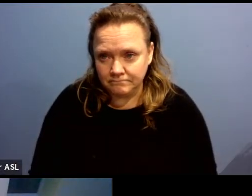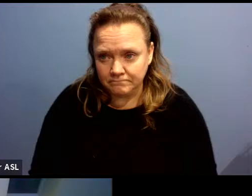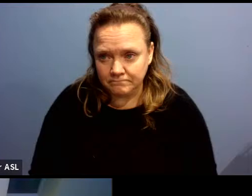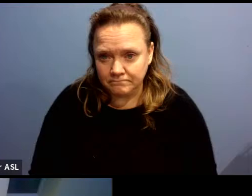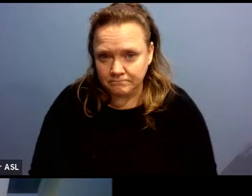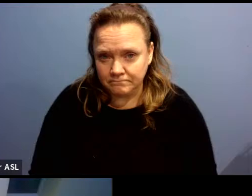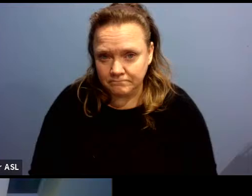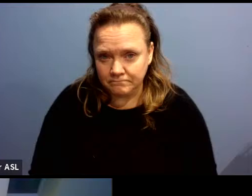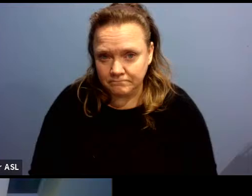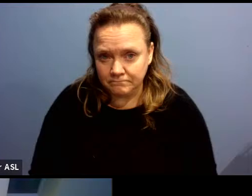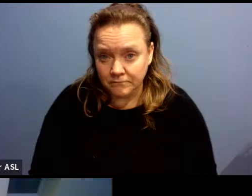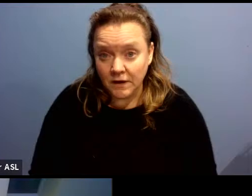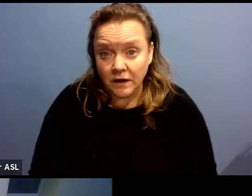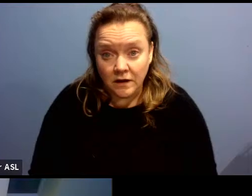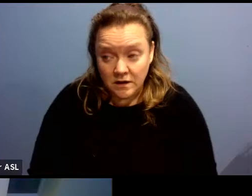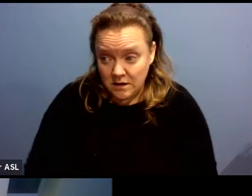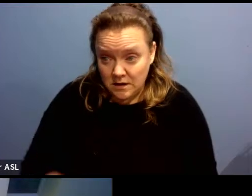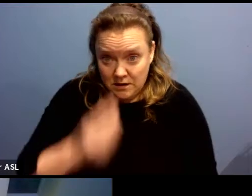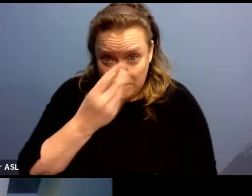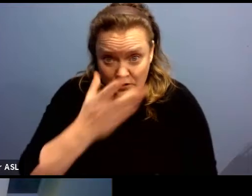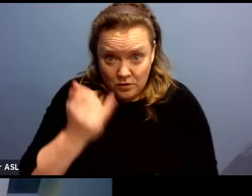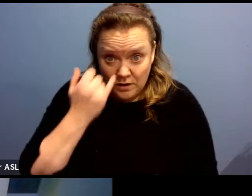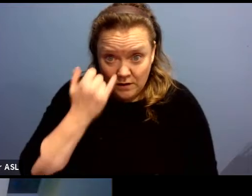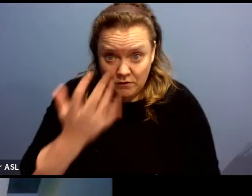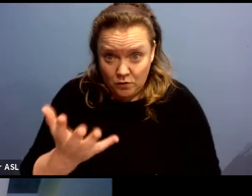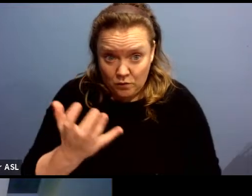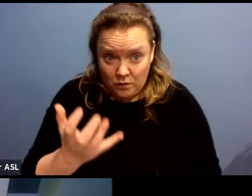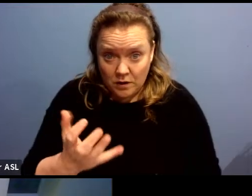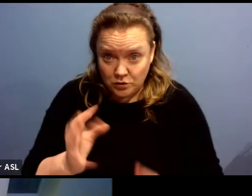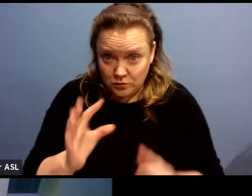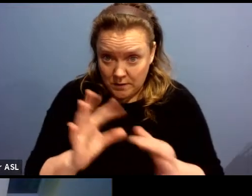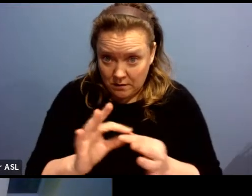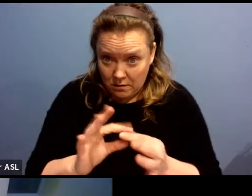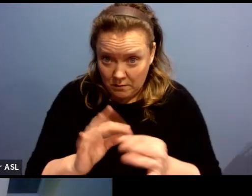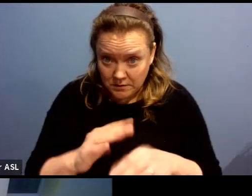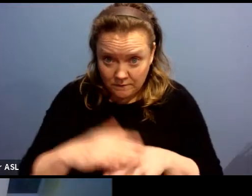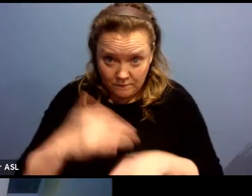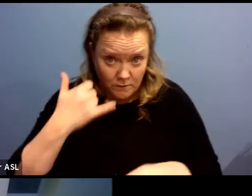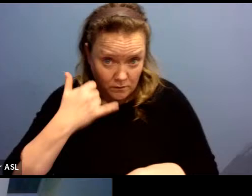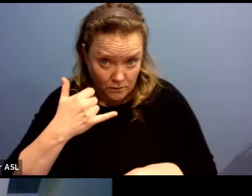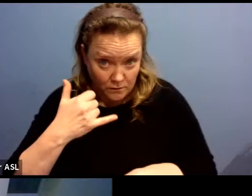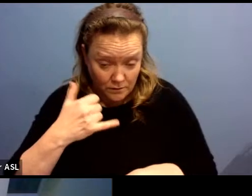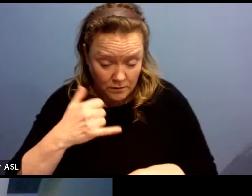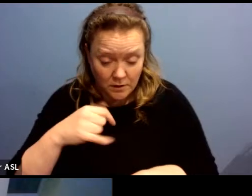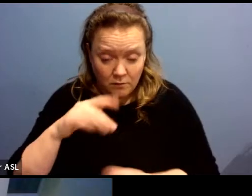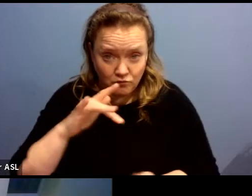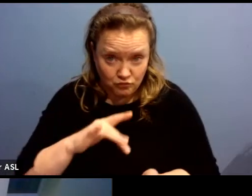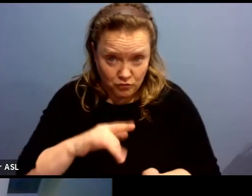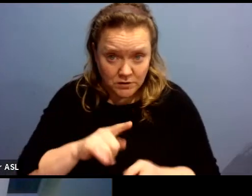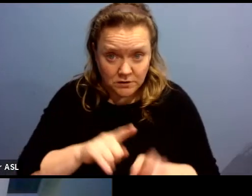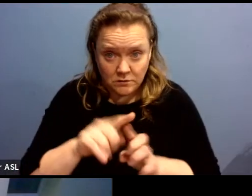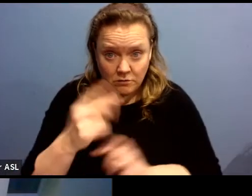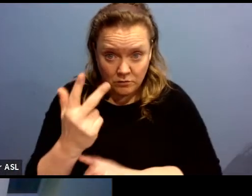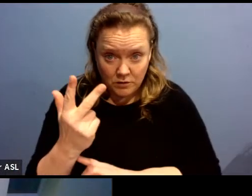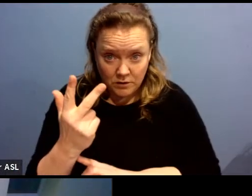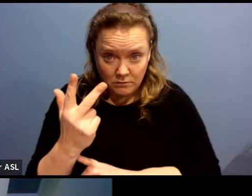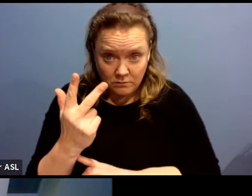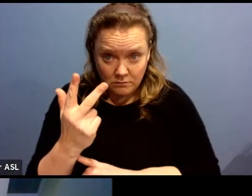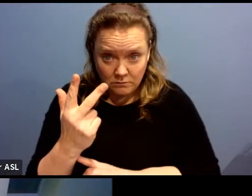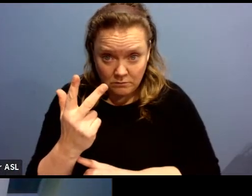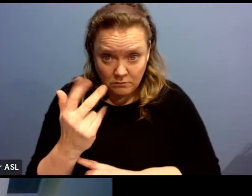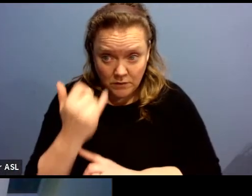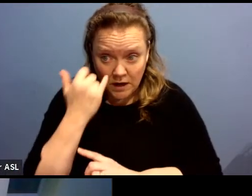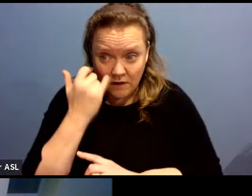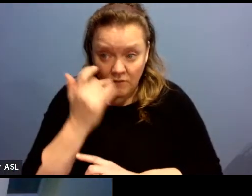And once again, as a reminder, if you'd like to speak, push *3 on your phone. And if you'd like to